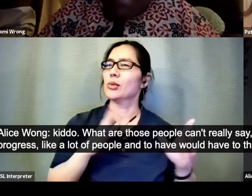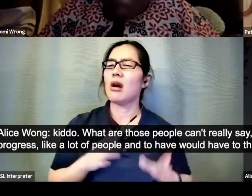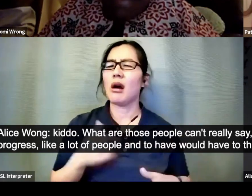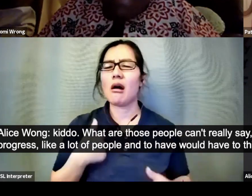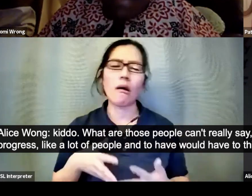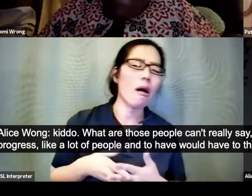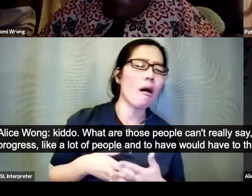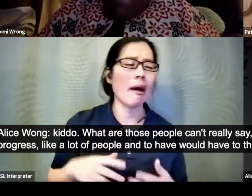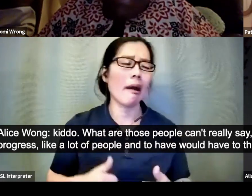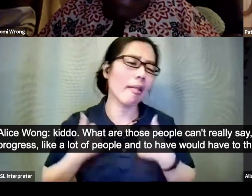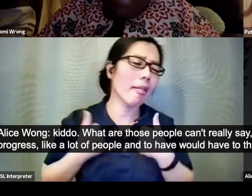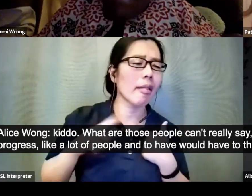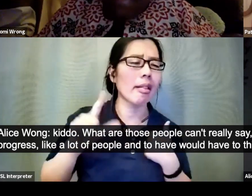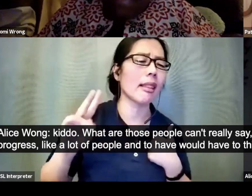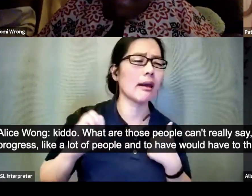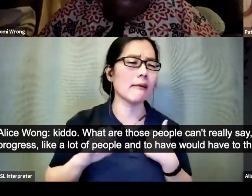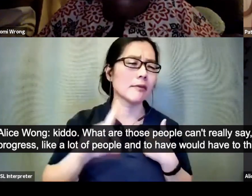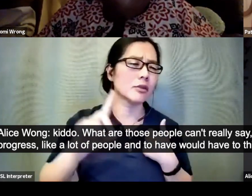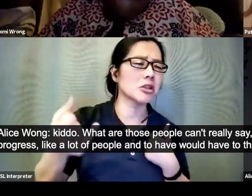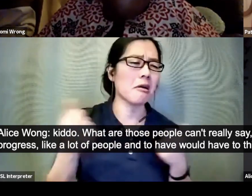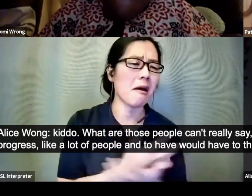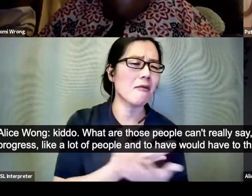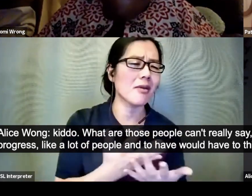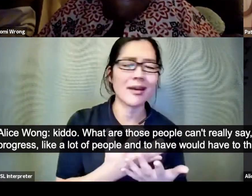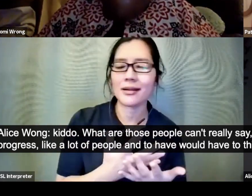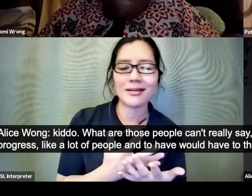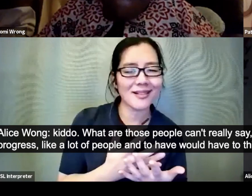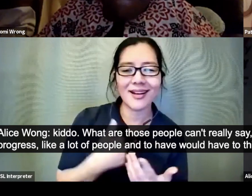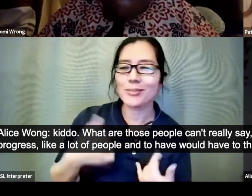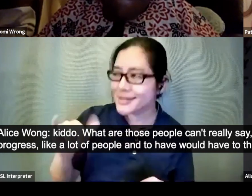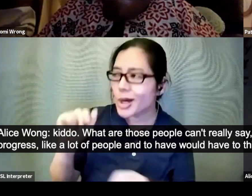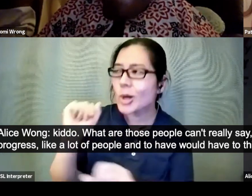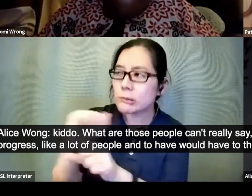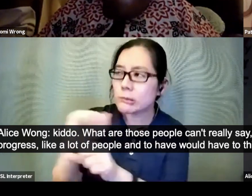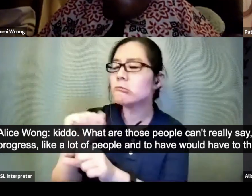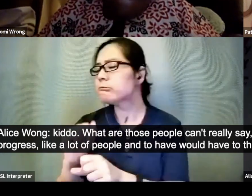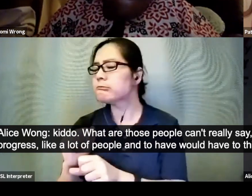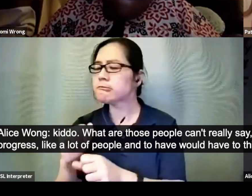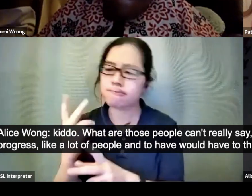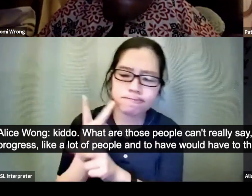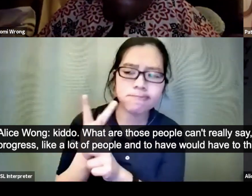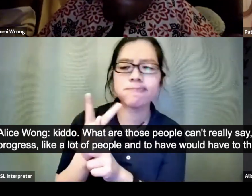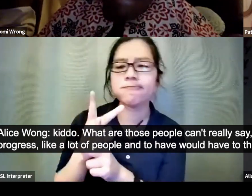am a work in progress, like a lot of people. And I would have to think, looking back,